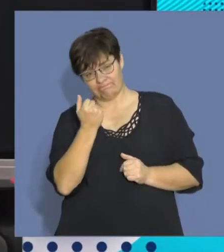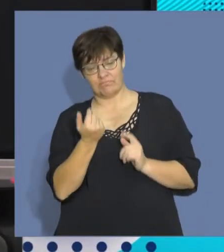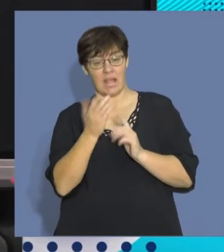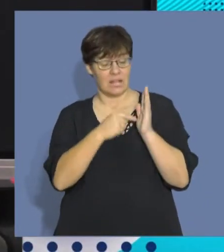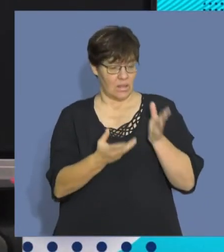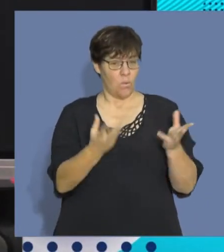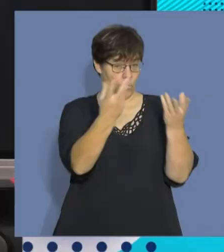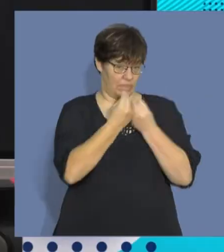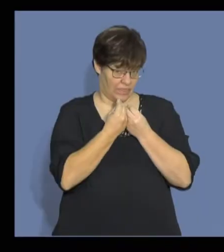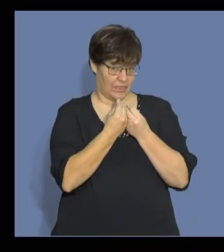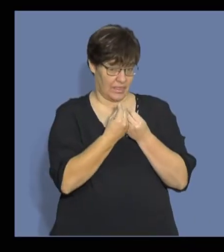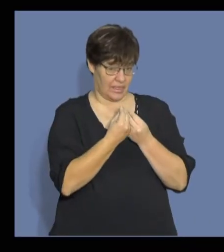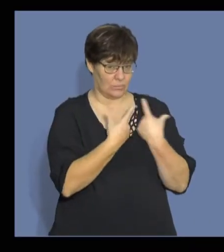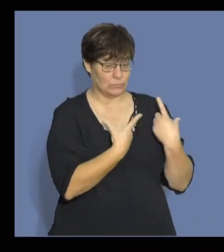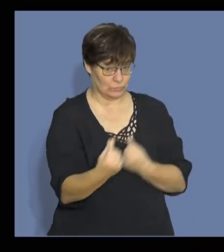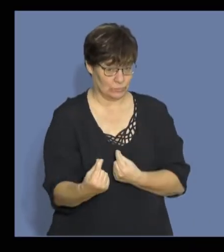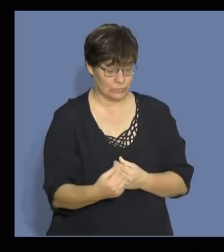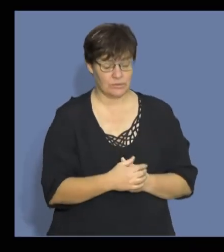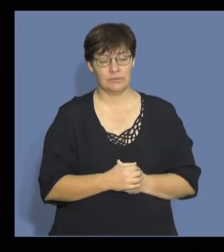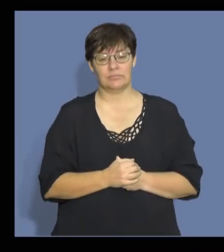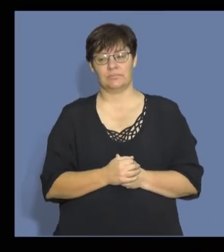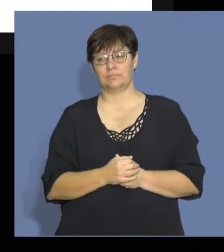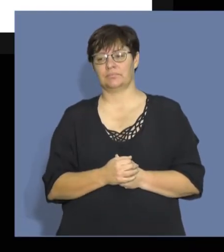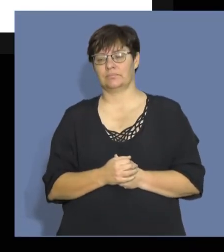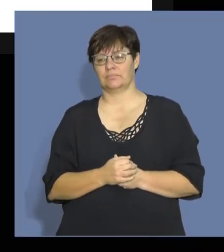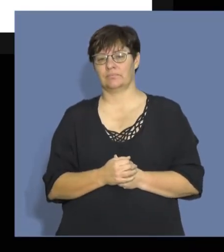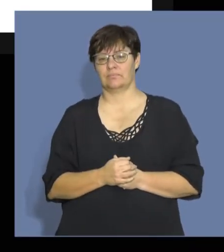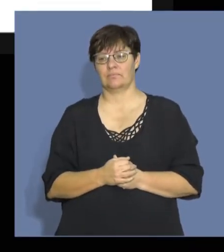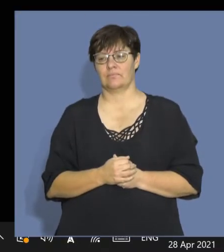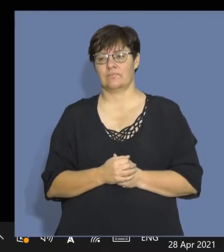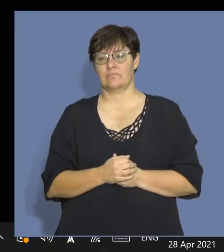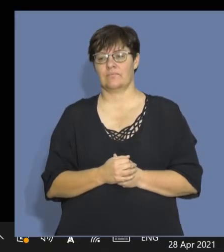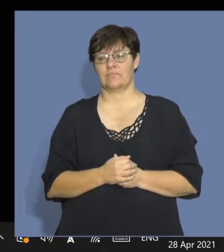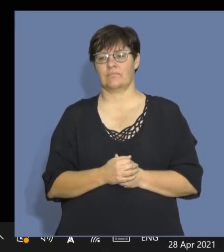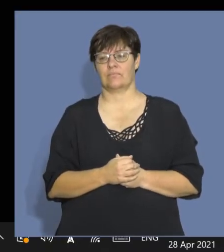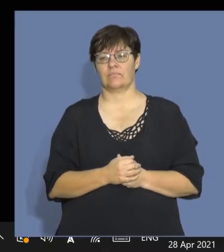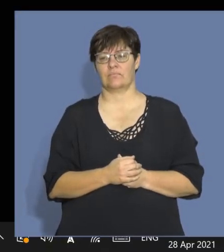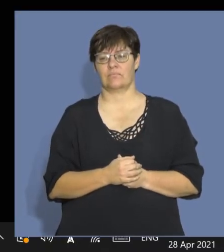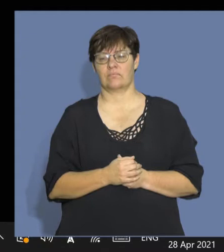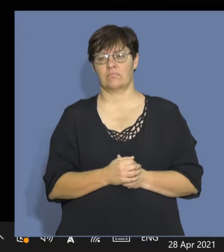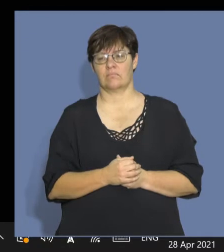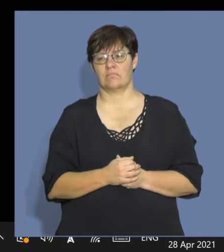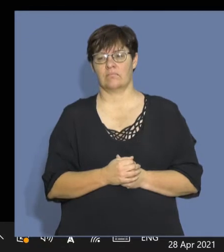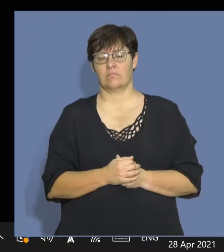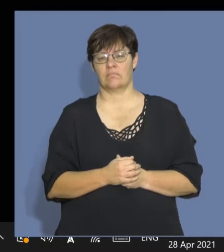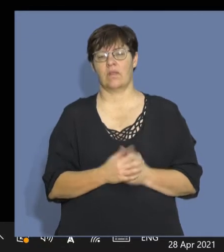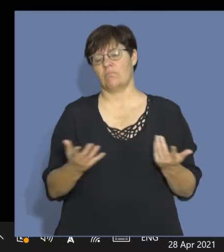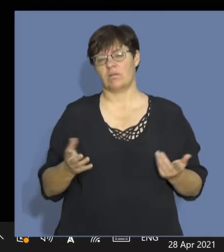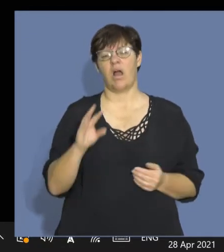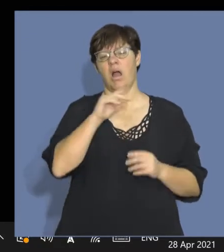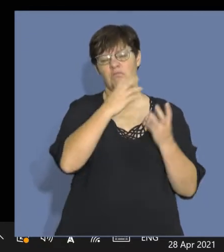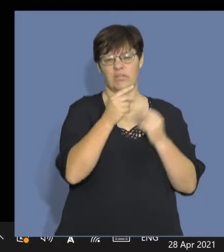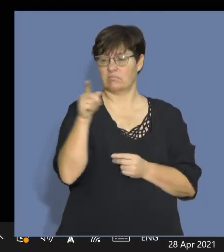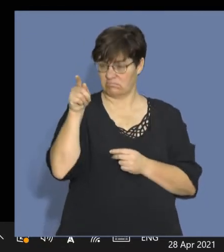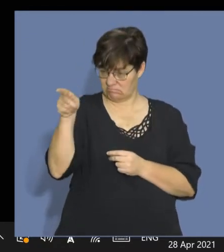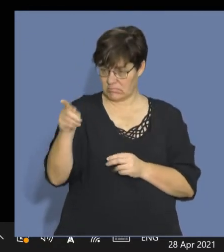calculator, do it with me. I'm going to choose my calculator on my screen here. And I'm just going to put